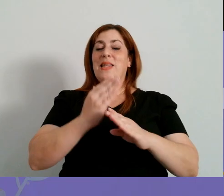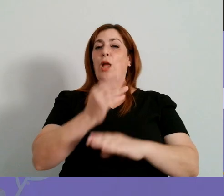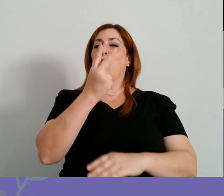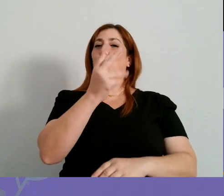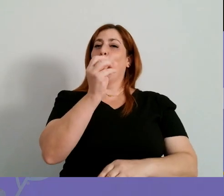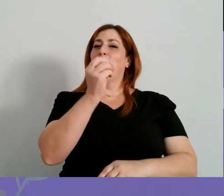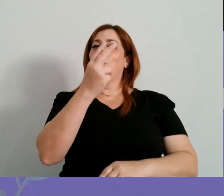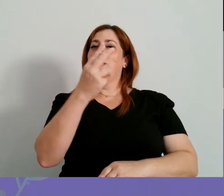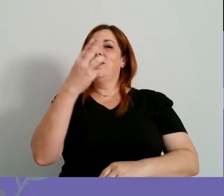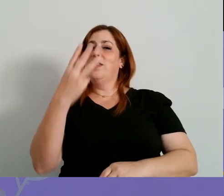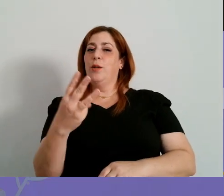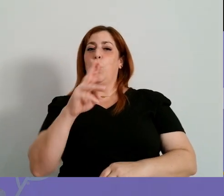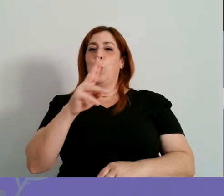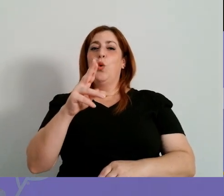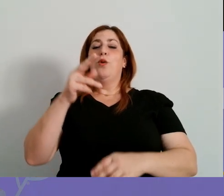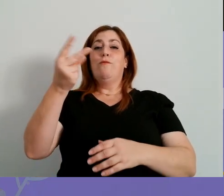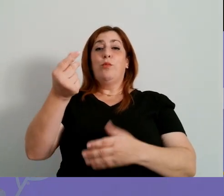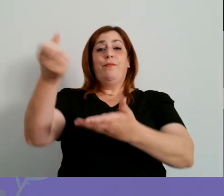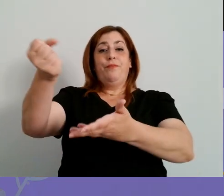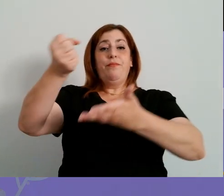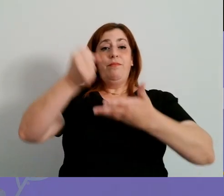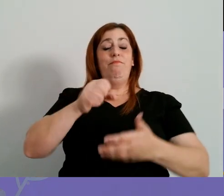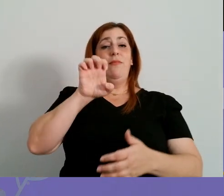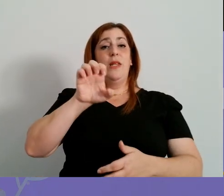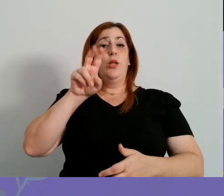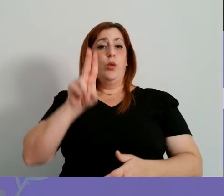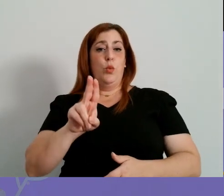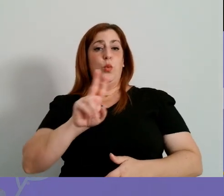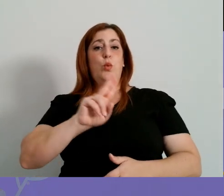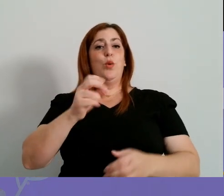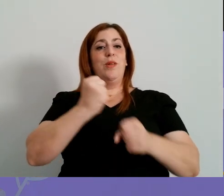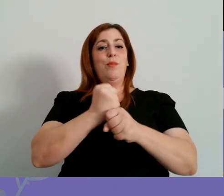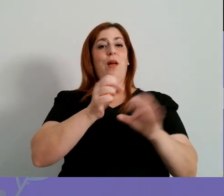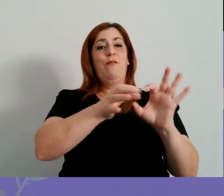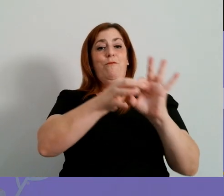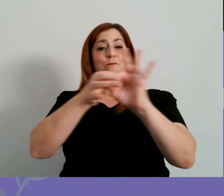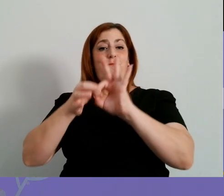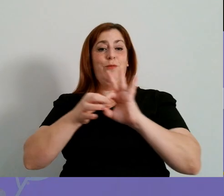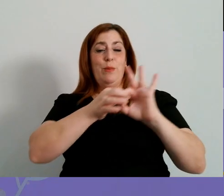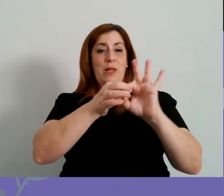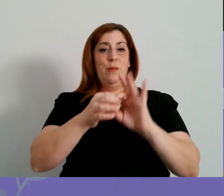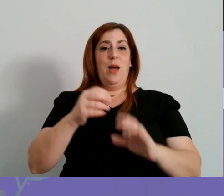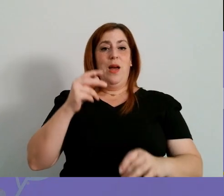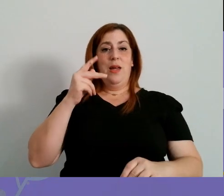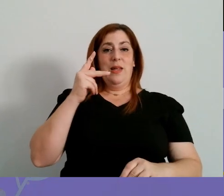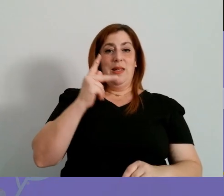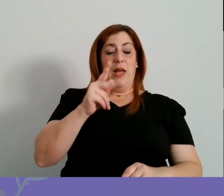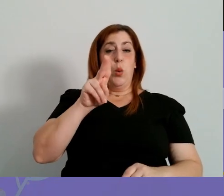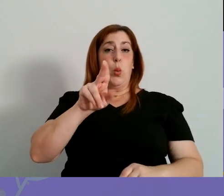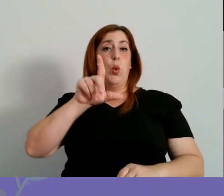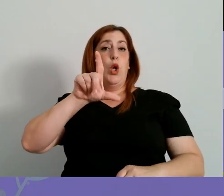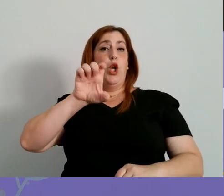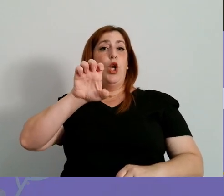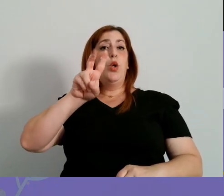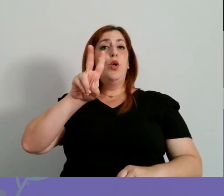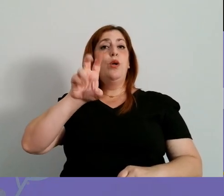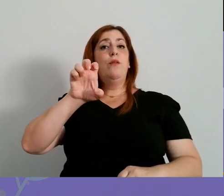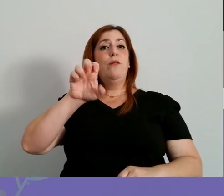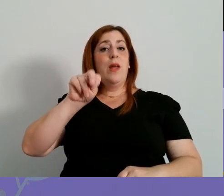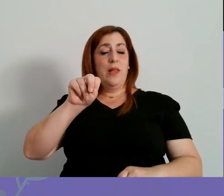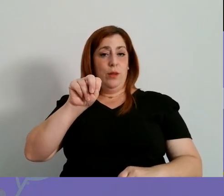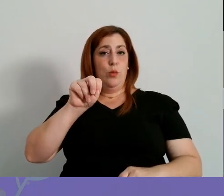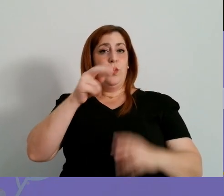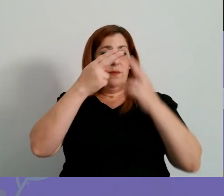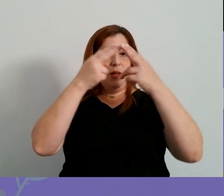in 2023, was co-founded by the EU, and it is in collaboration with KU Leuven,